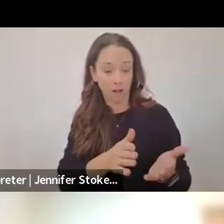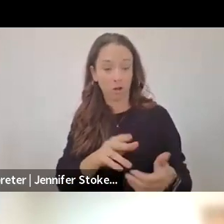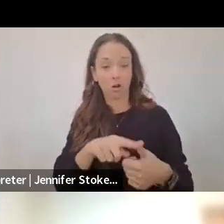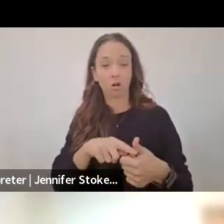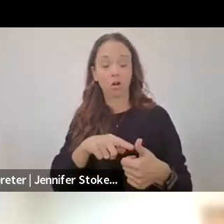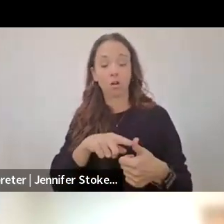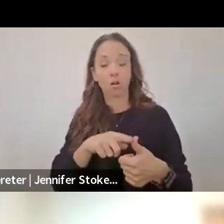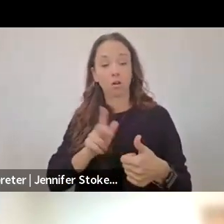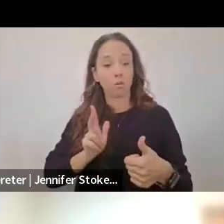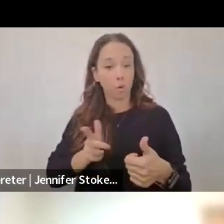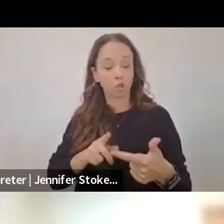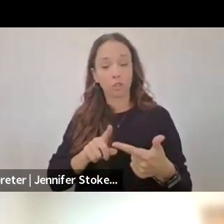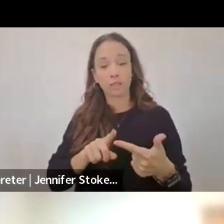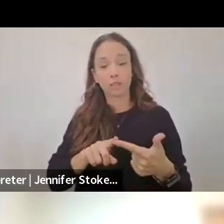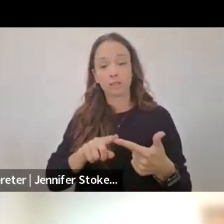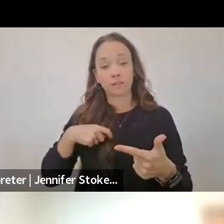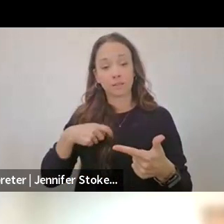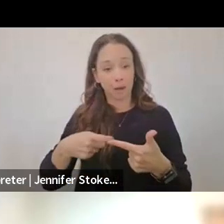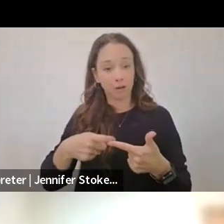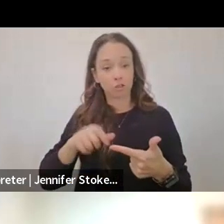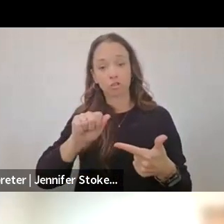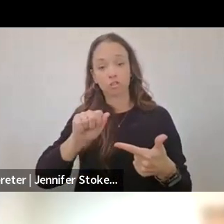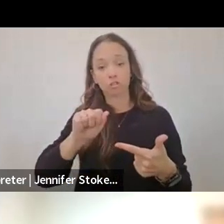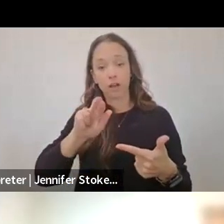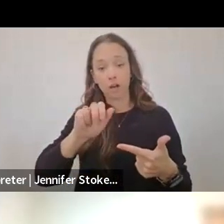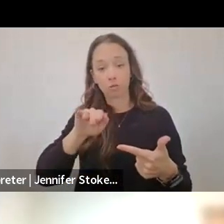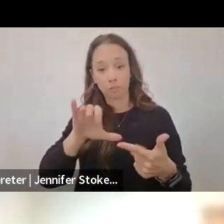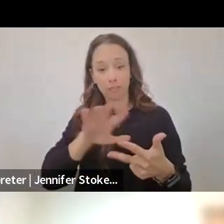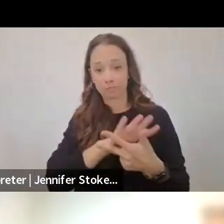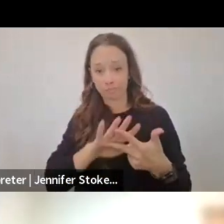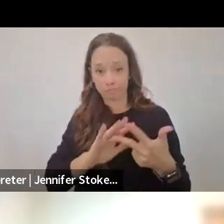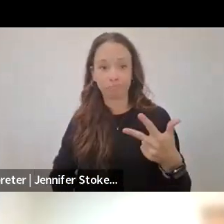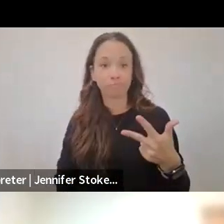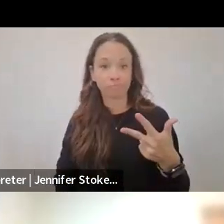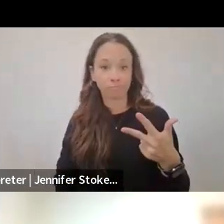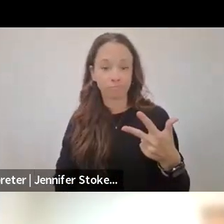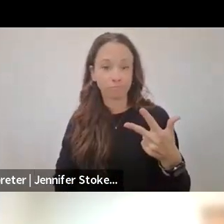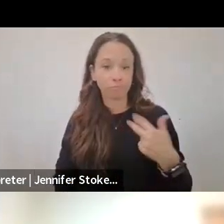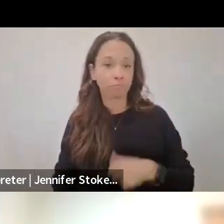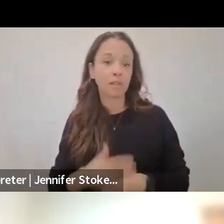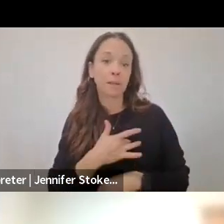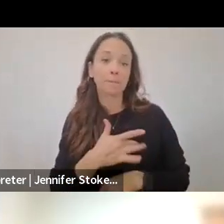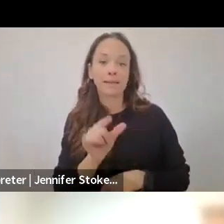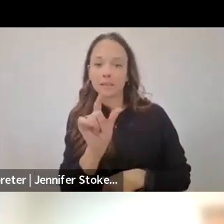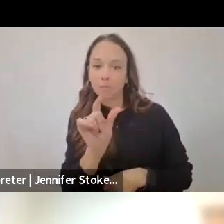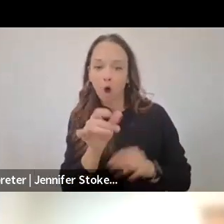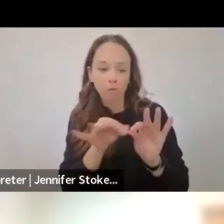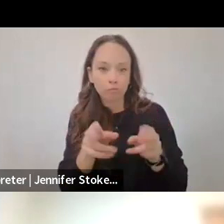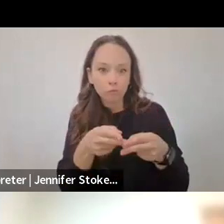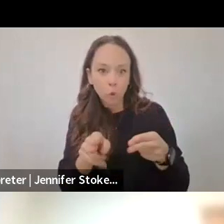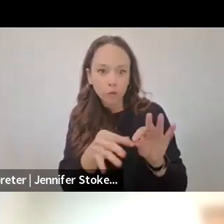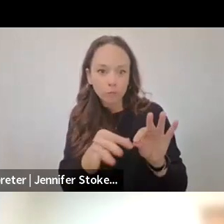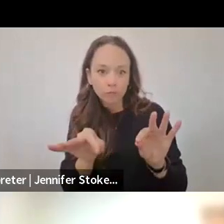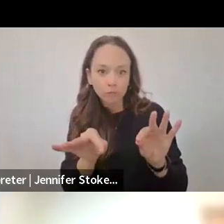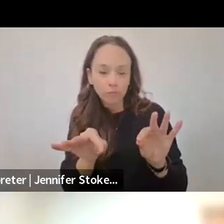And we do translate those. They're very, very small phrases. If it's something that it's